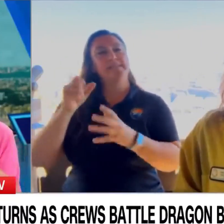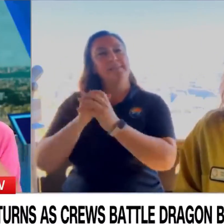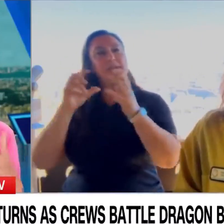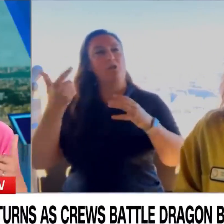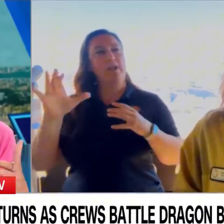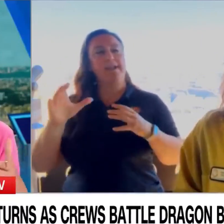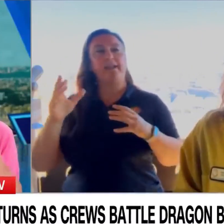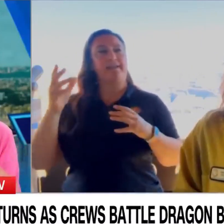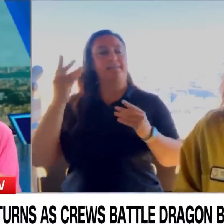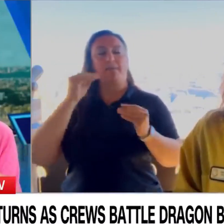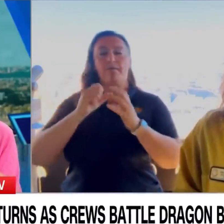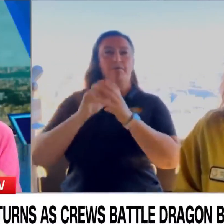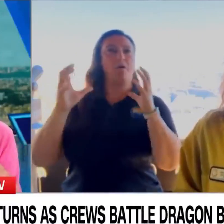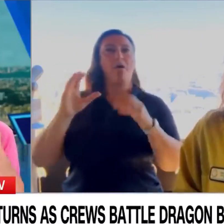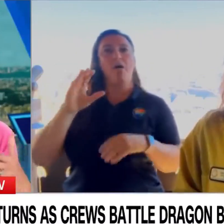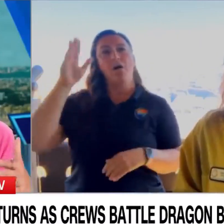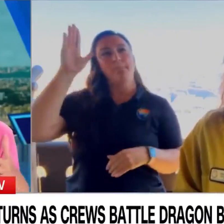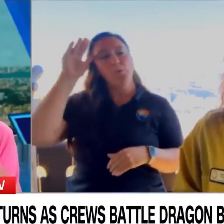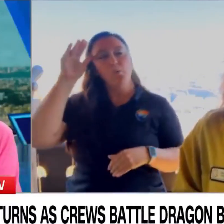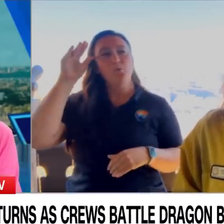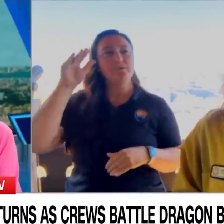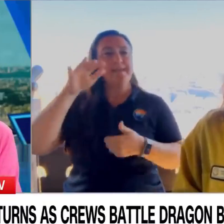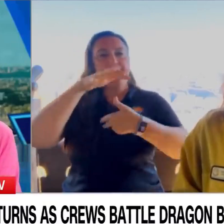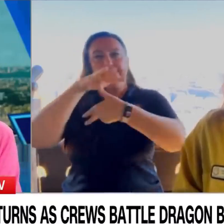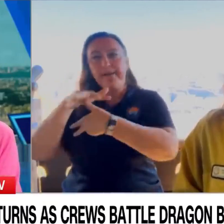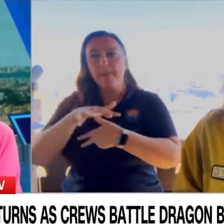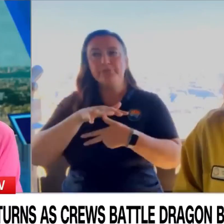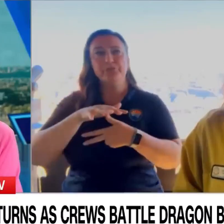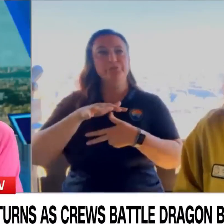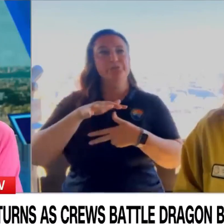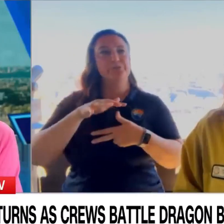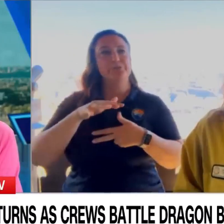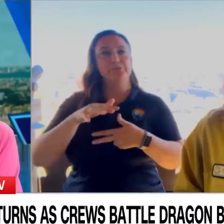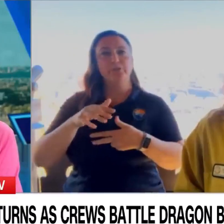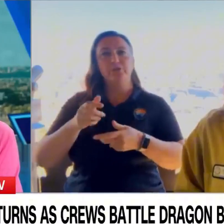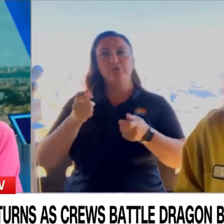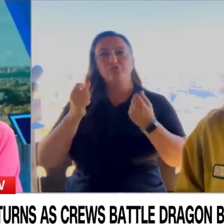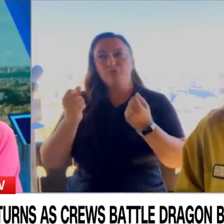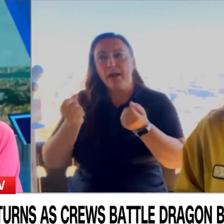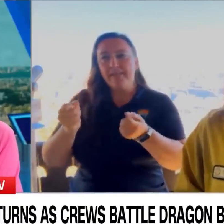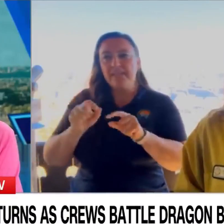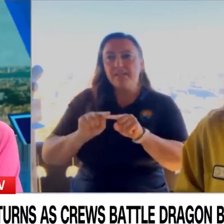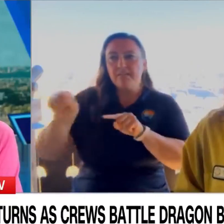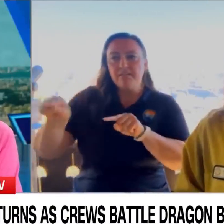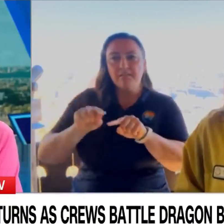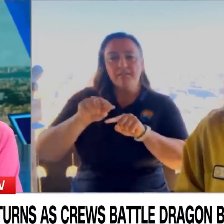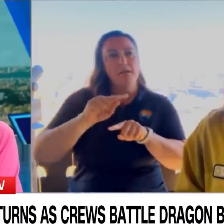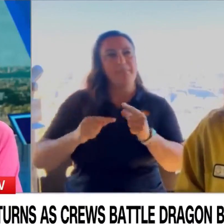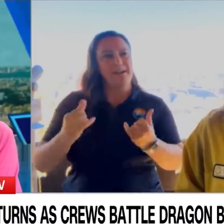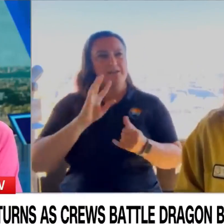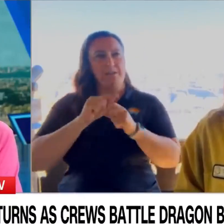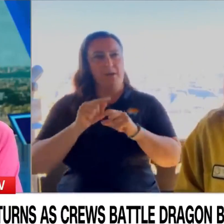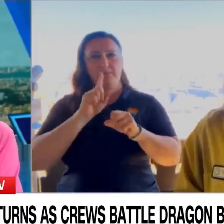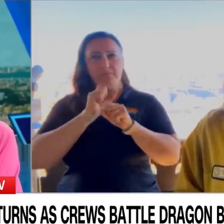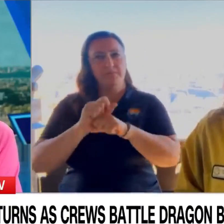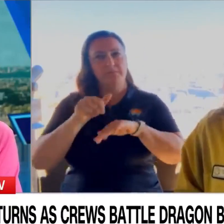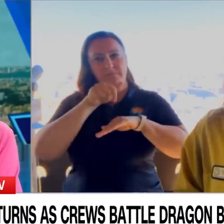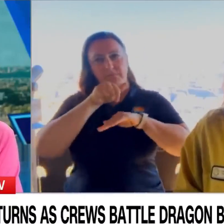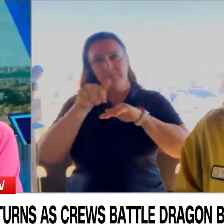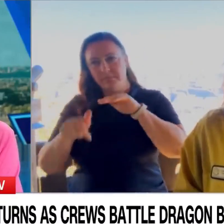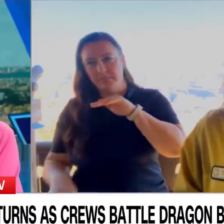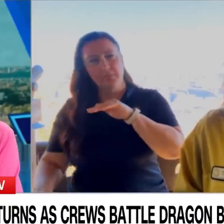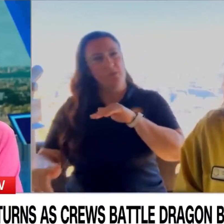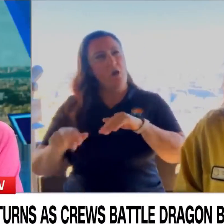mules, helicopters, driving to certain places. But now you're talking about battling a blaze there on the northern rim. So how